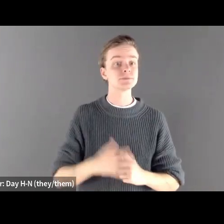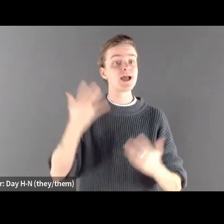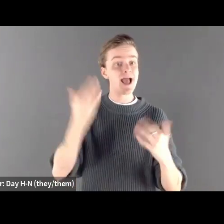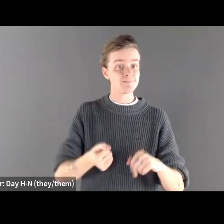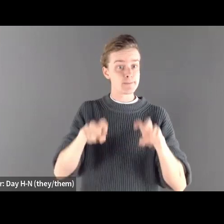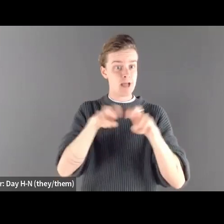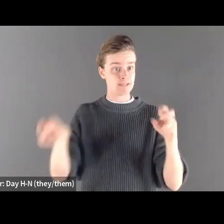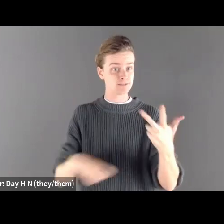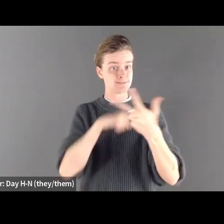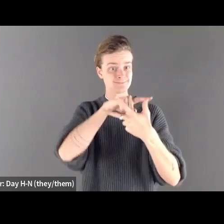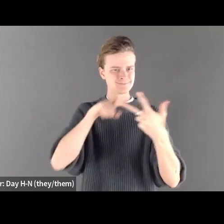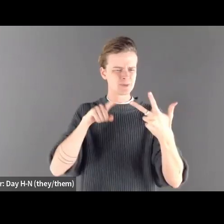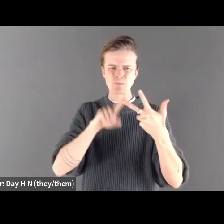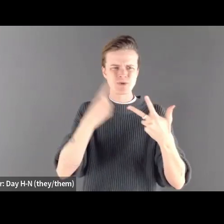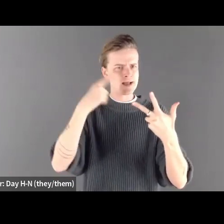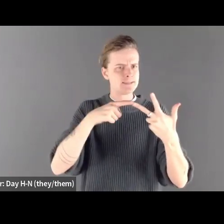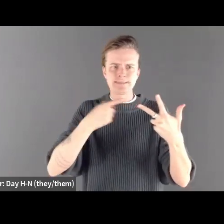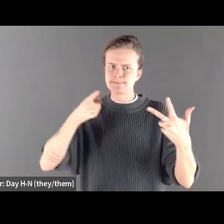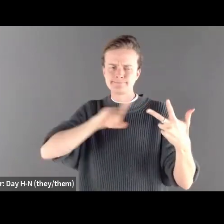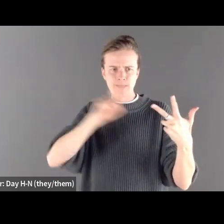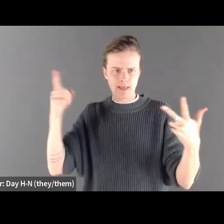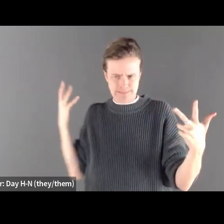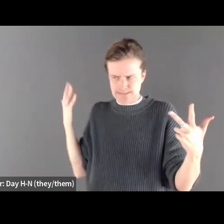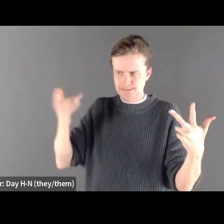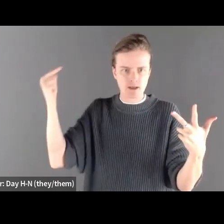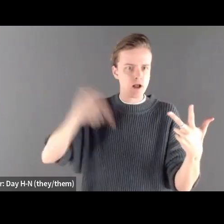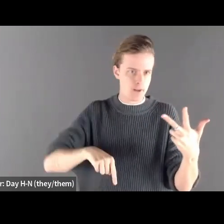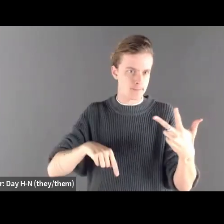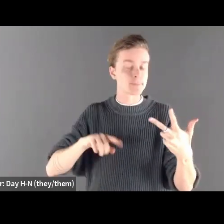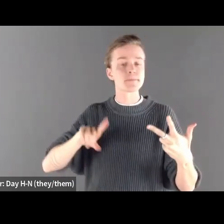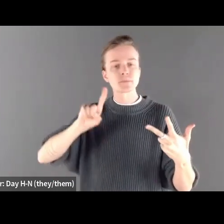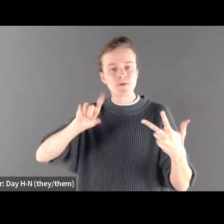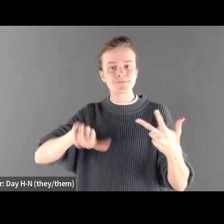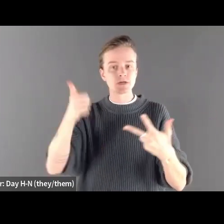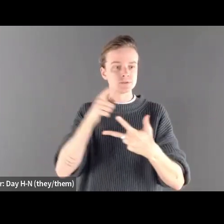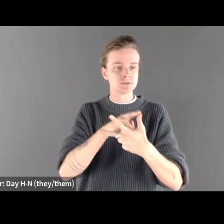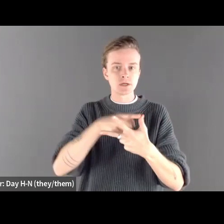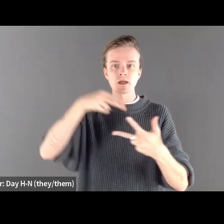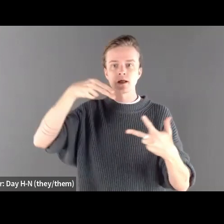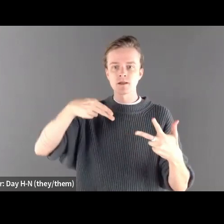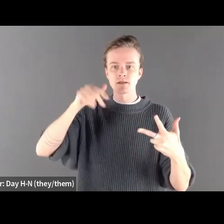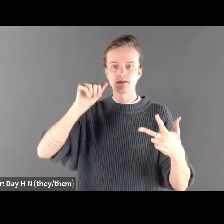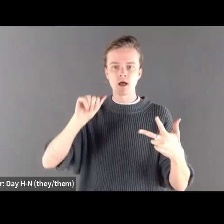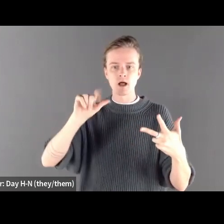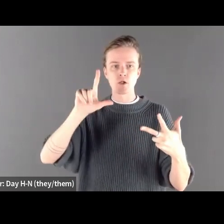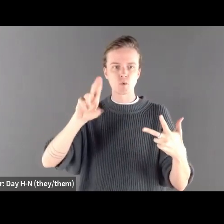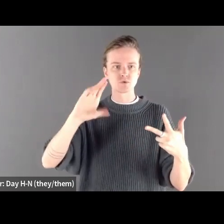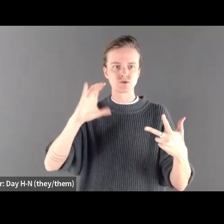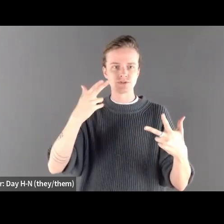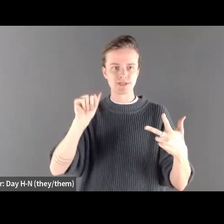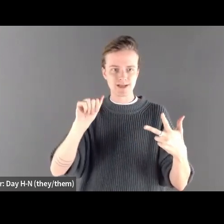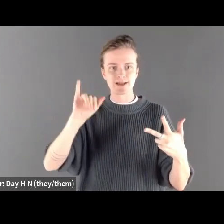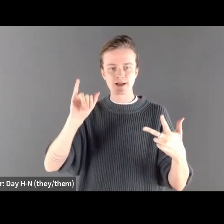join. But the first is Nalucha Nganga from Frontline Defenders, and she'll be joining us